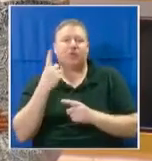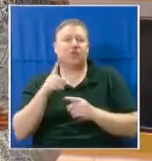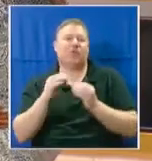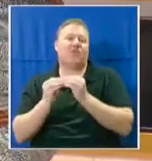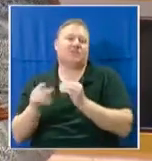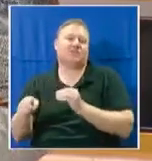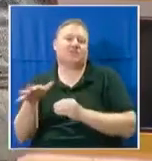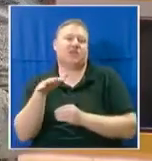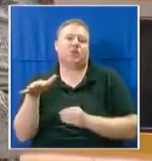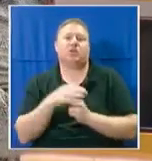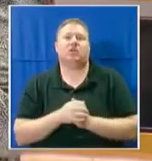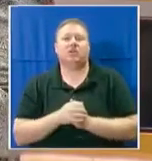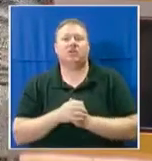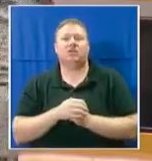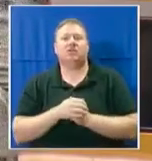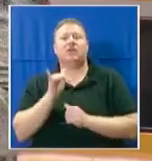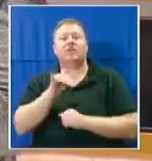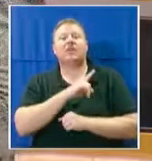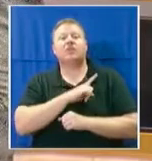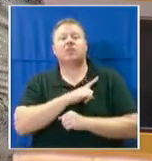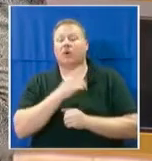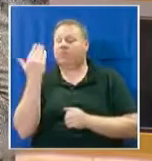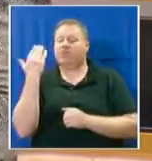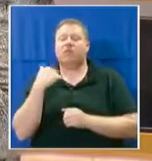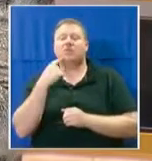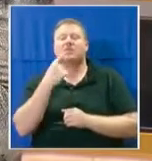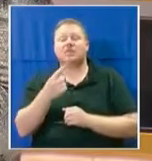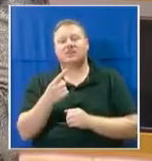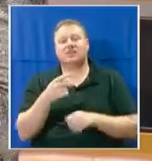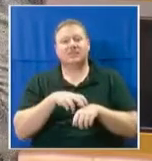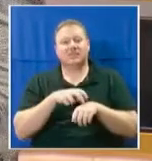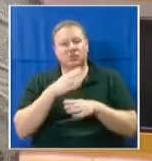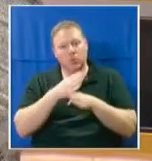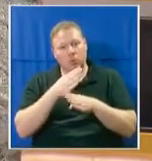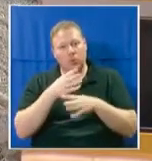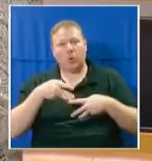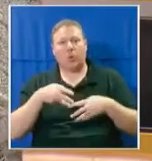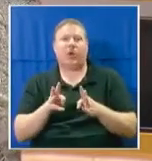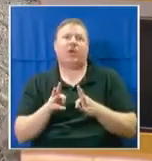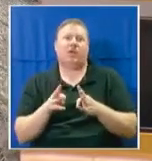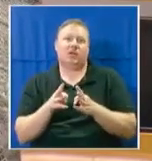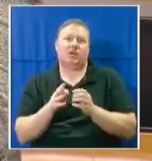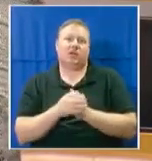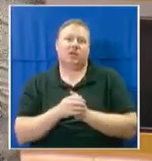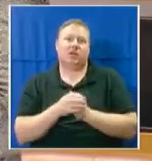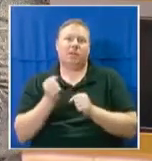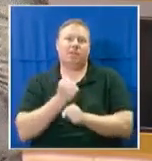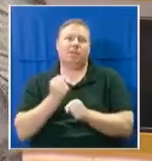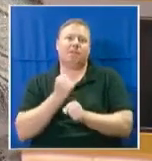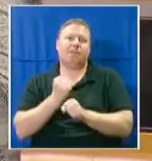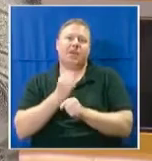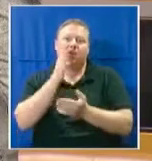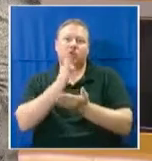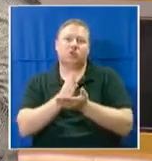earlier I said that we need to work in such a way that we at least ensure that